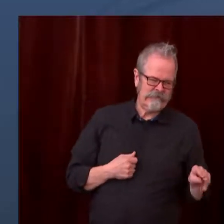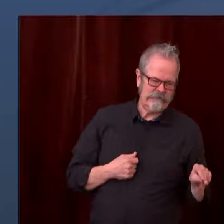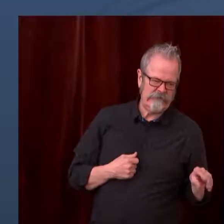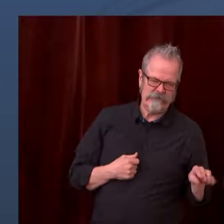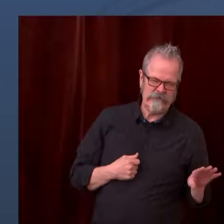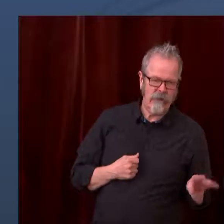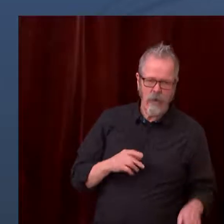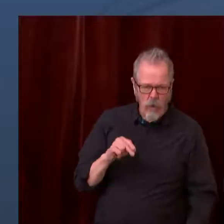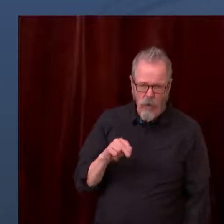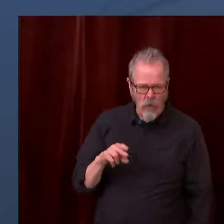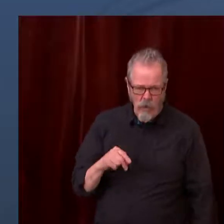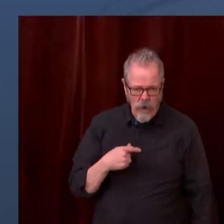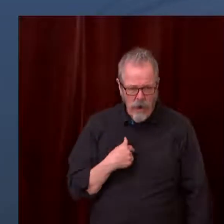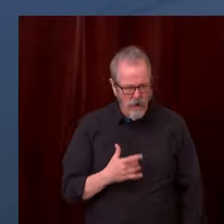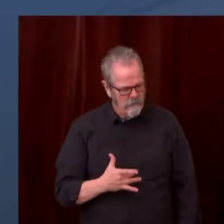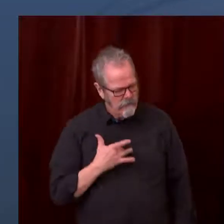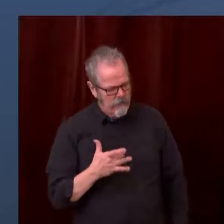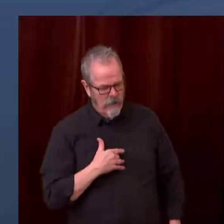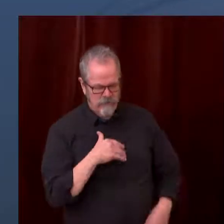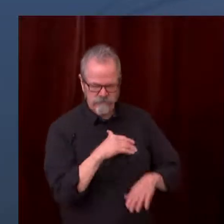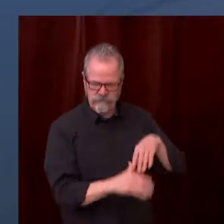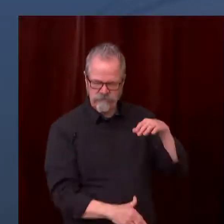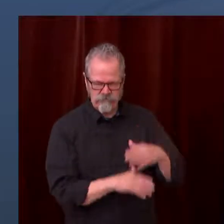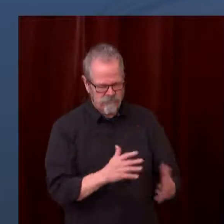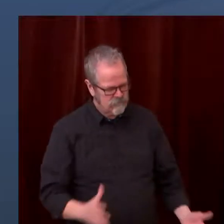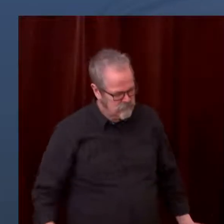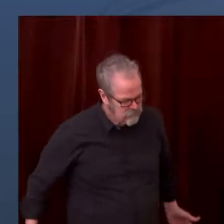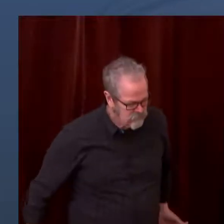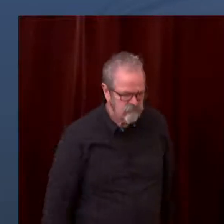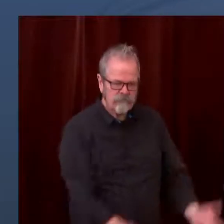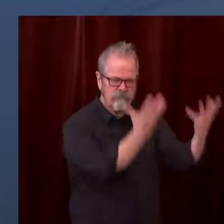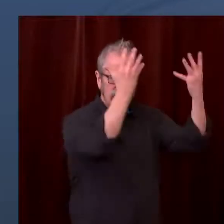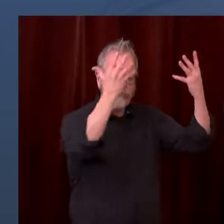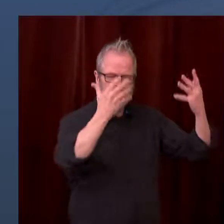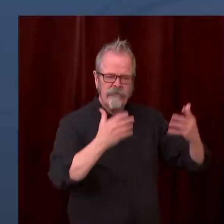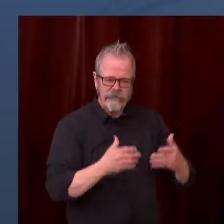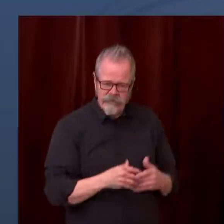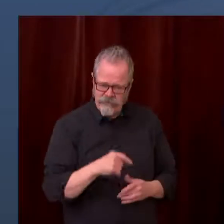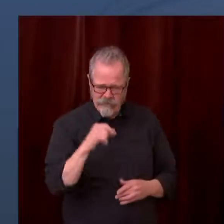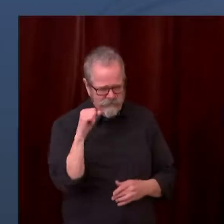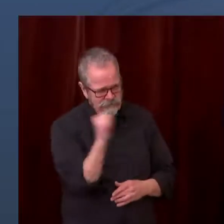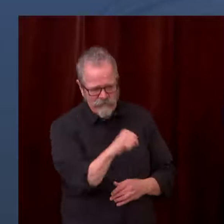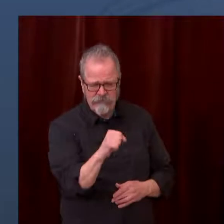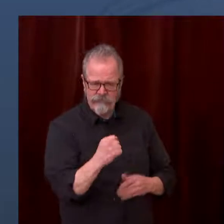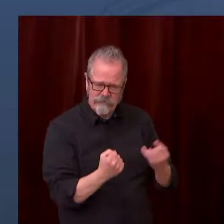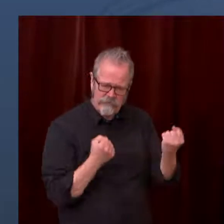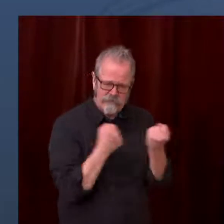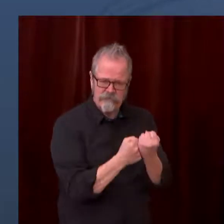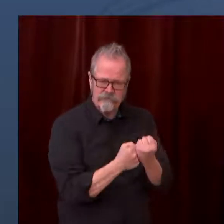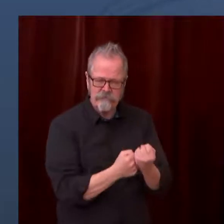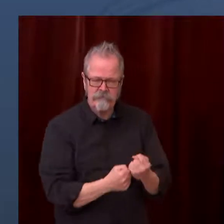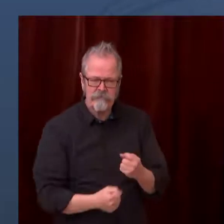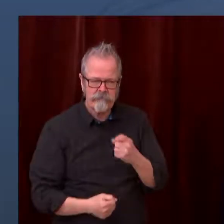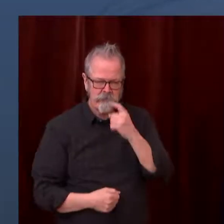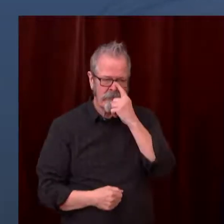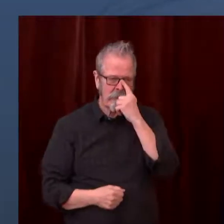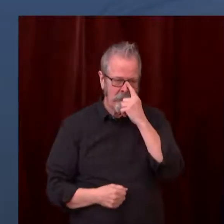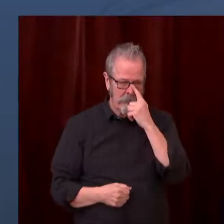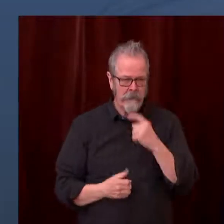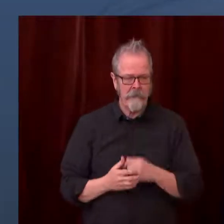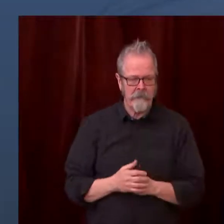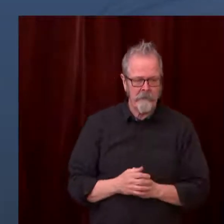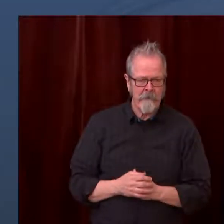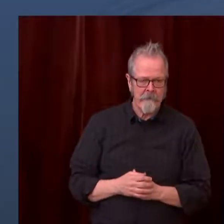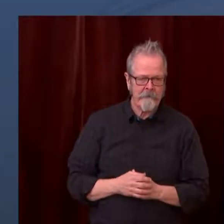And that's how I look at this issue. Now, we do have to follow these protocols. We do have to have a way to do